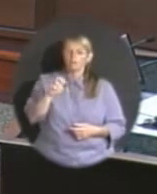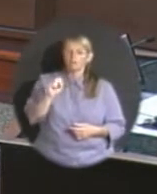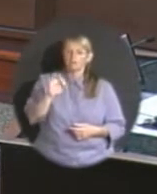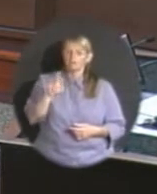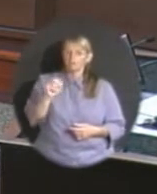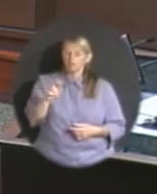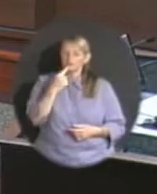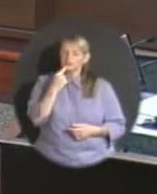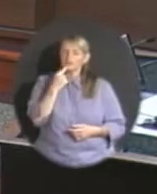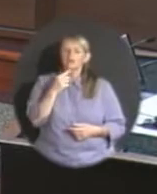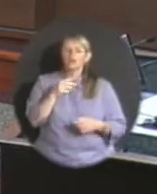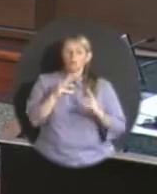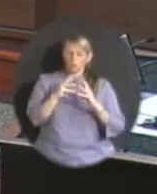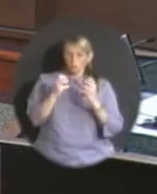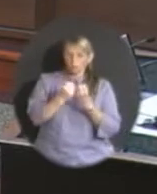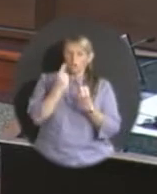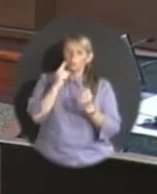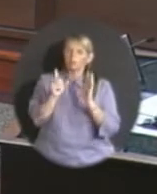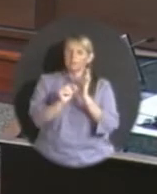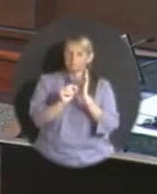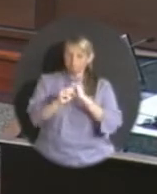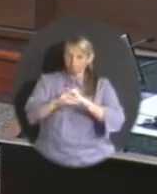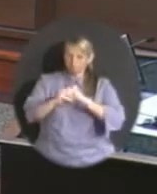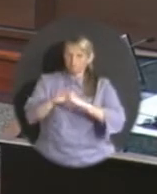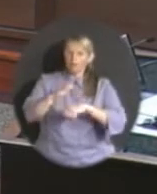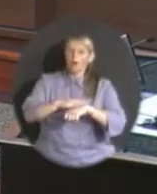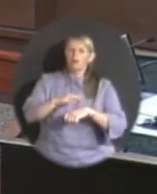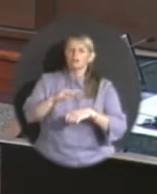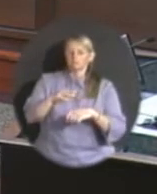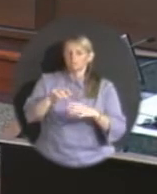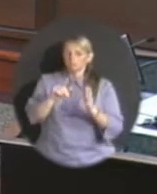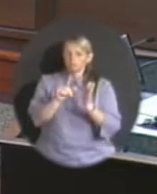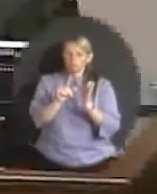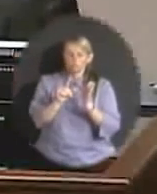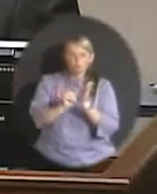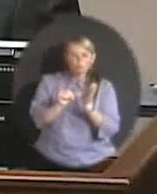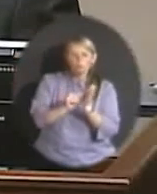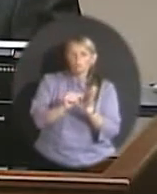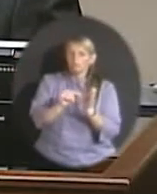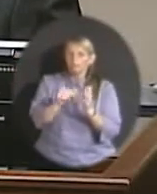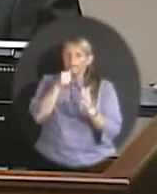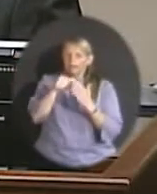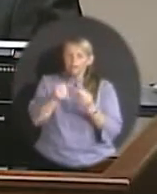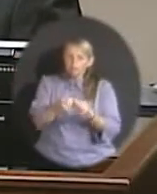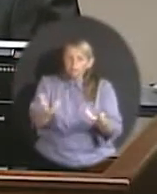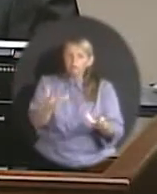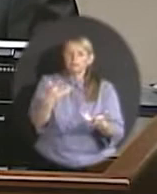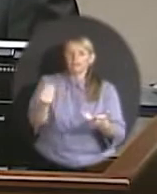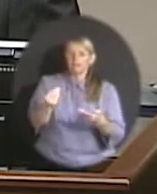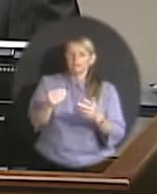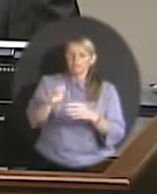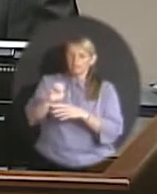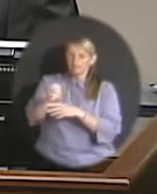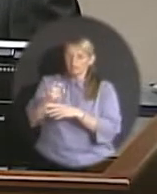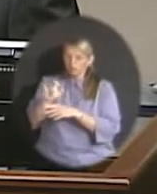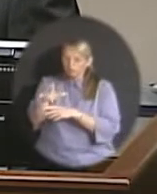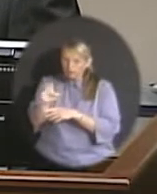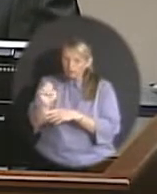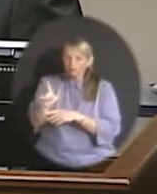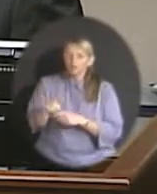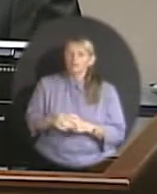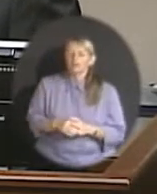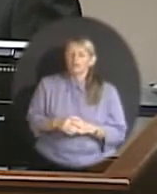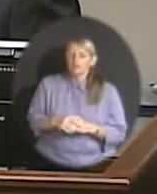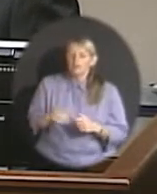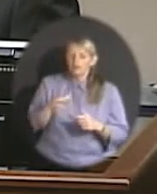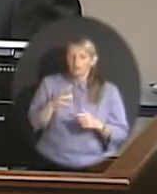and newsletters and every possible way, right? Yes, Mrs. Kolba has set a new goal of doubling again this year